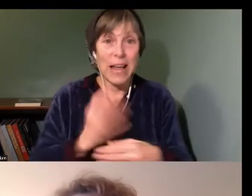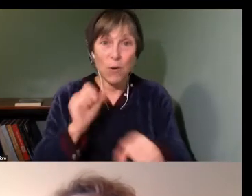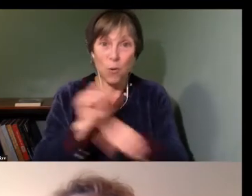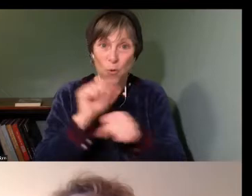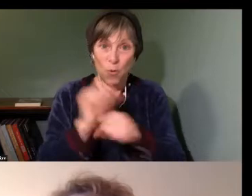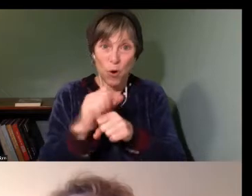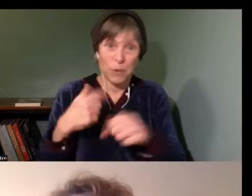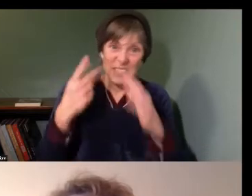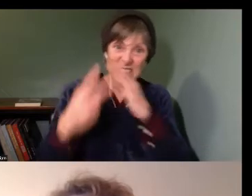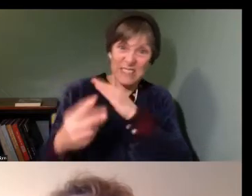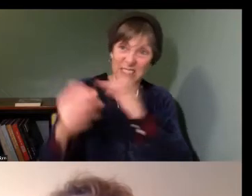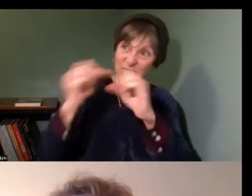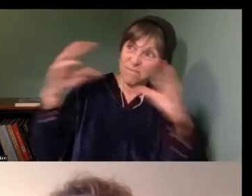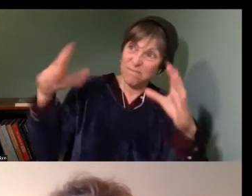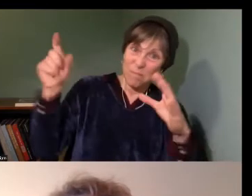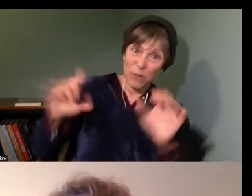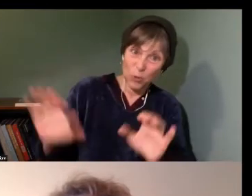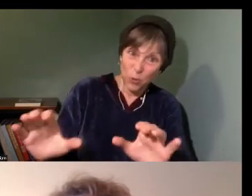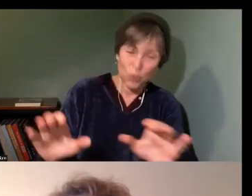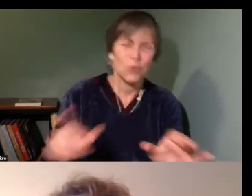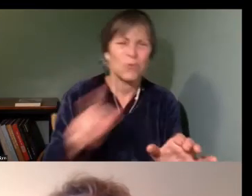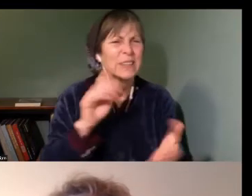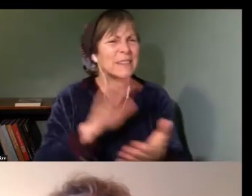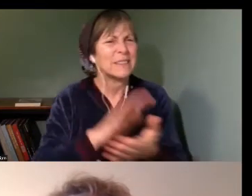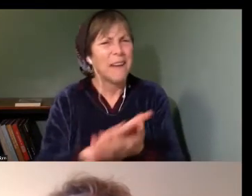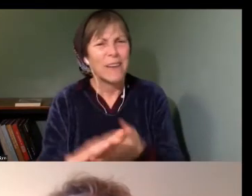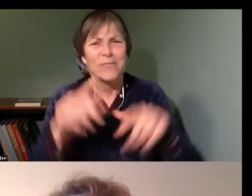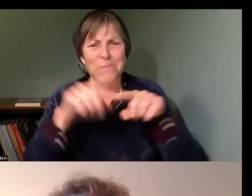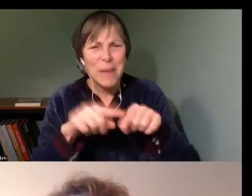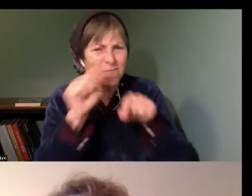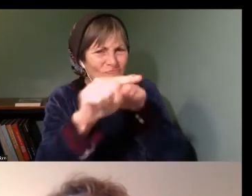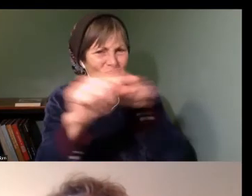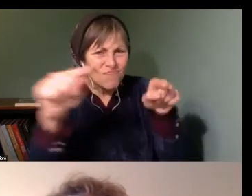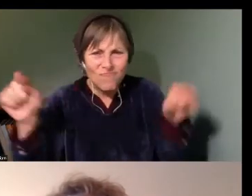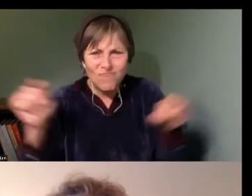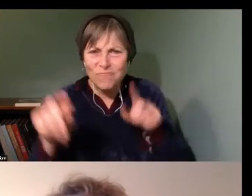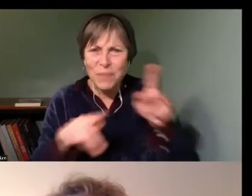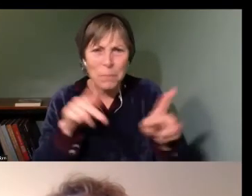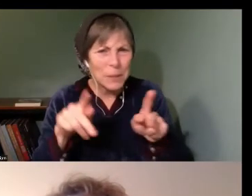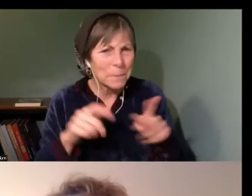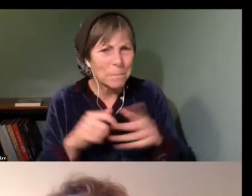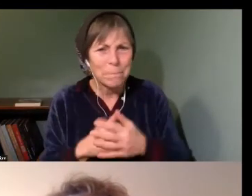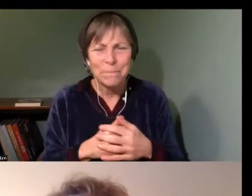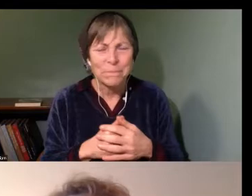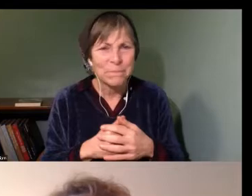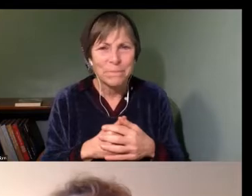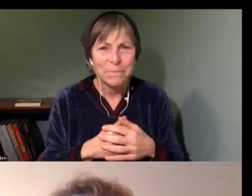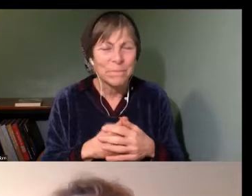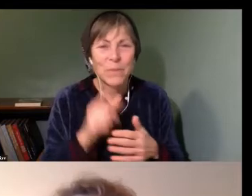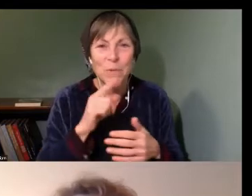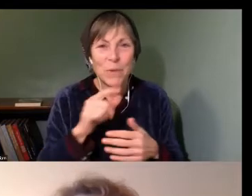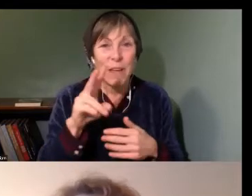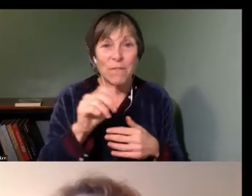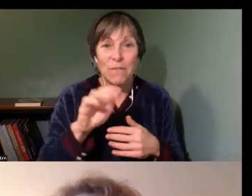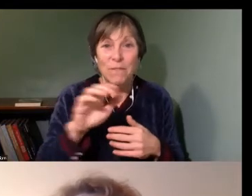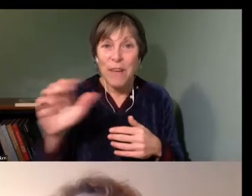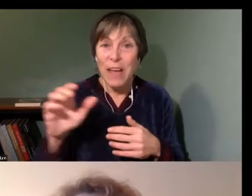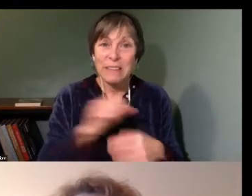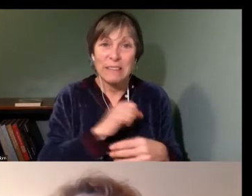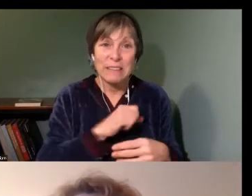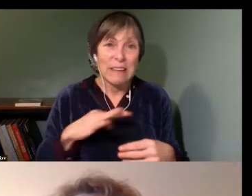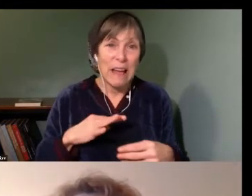do here it's just great to be able to turn to folks like you and and um you know the vac staff is just